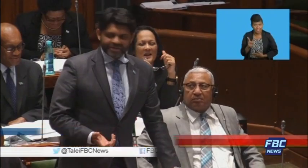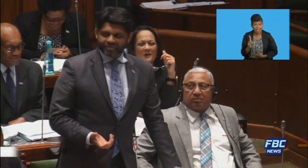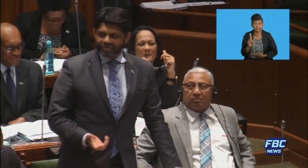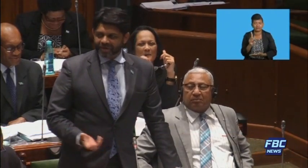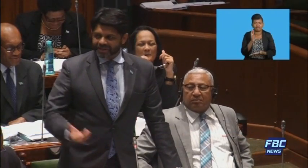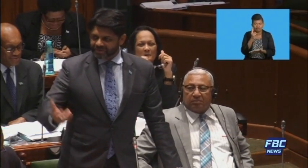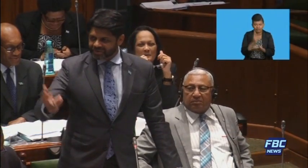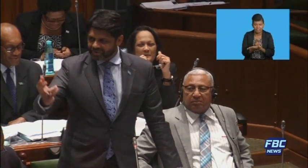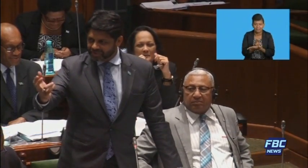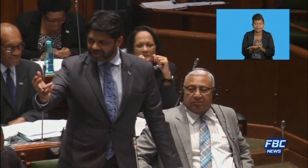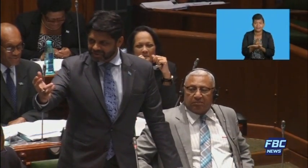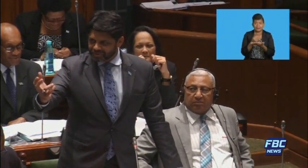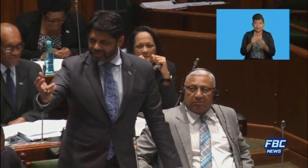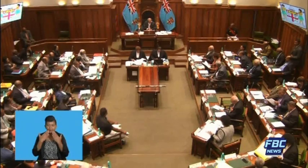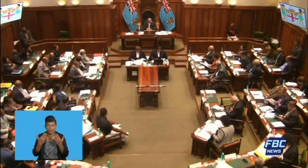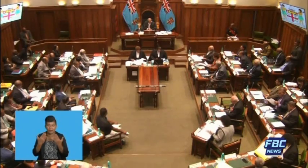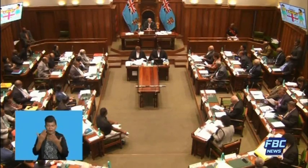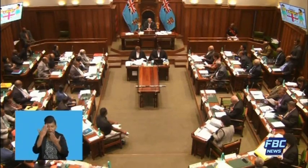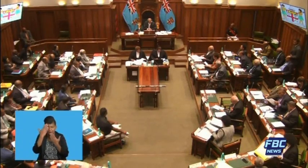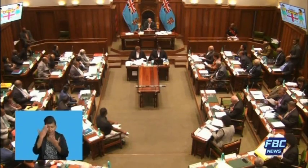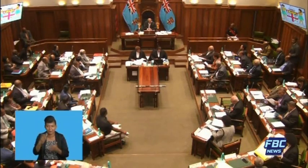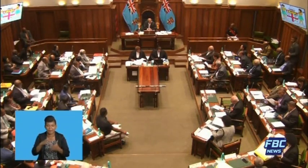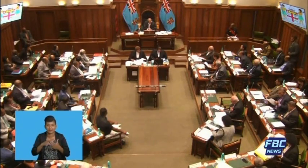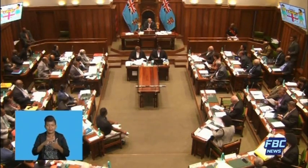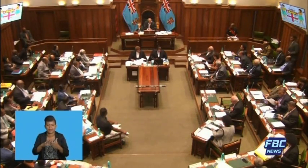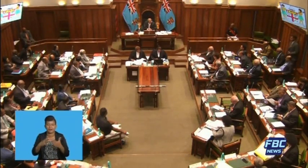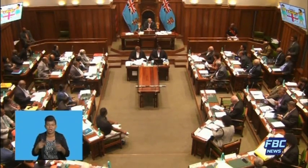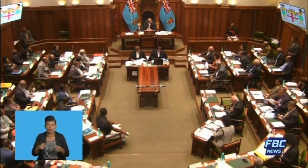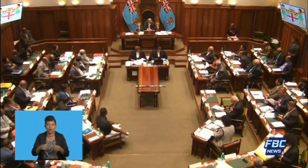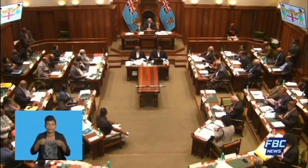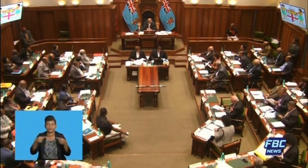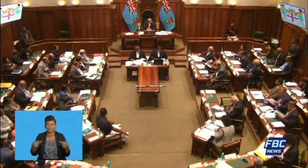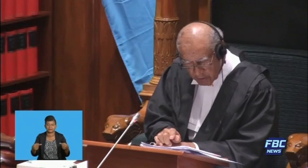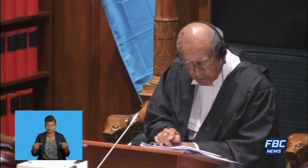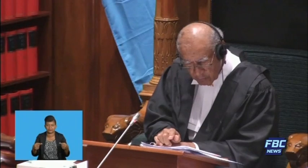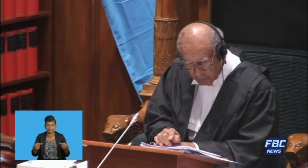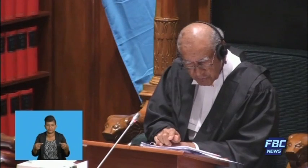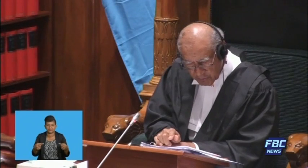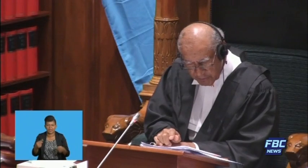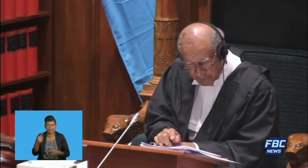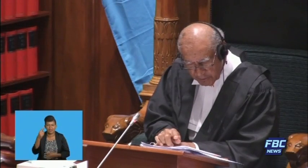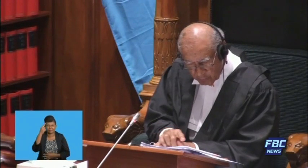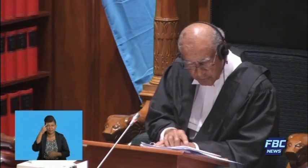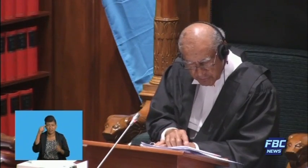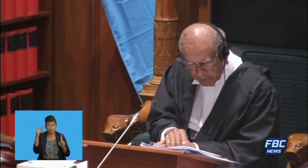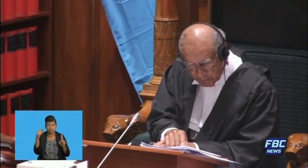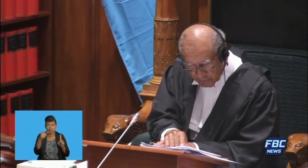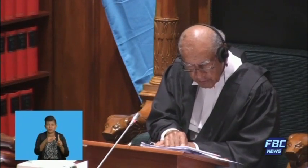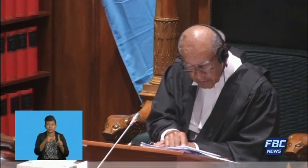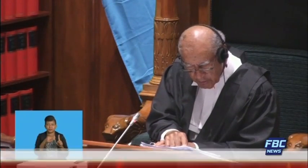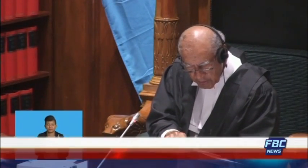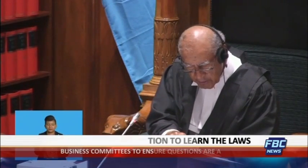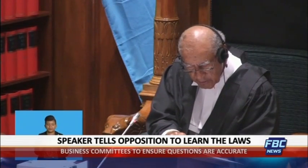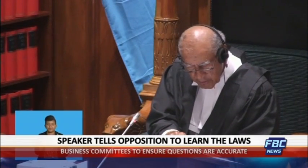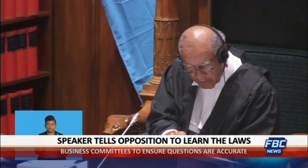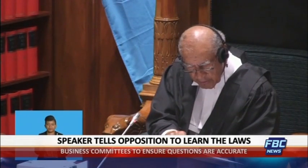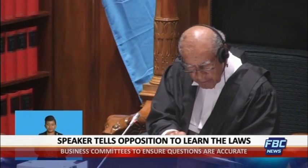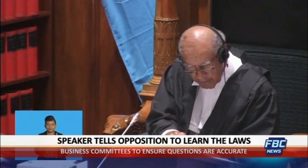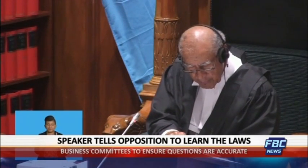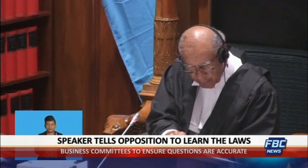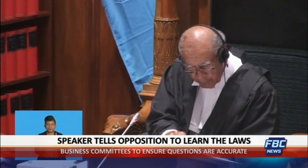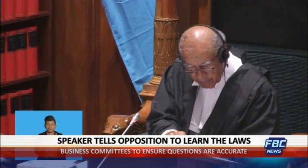on the purchase of goods and services above $50,000 as required under the Procurement Amendment Regulations